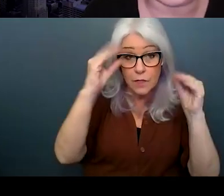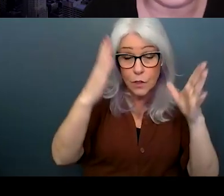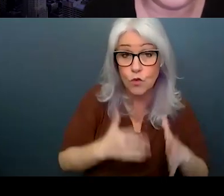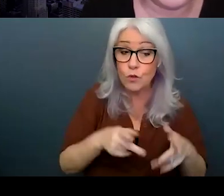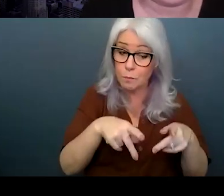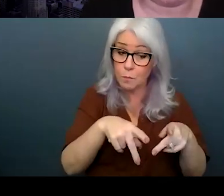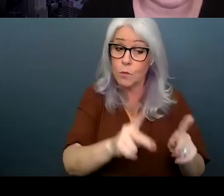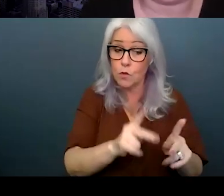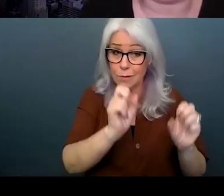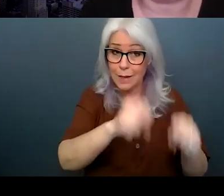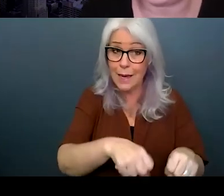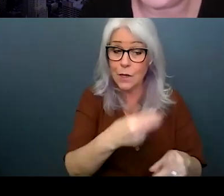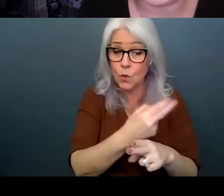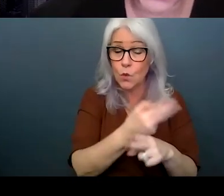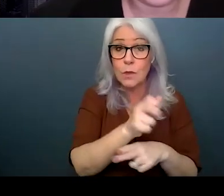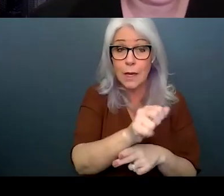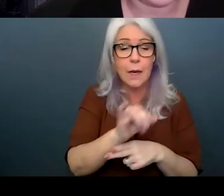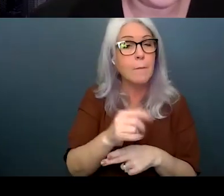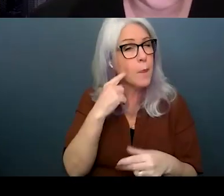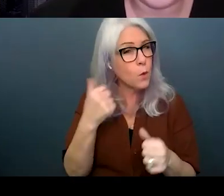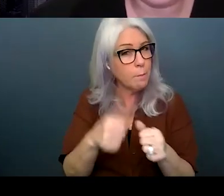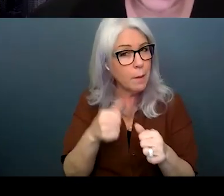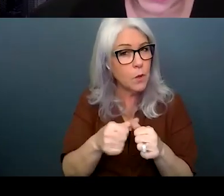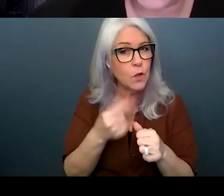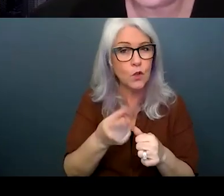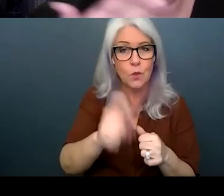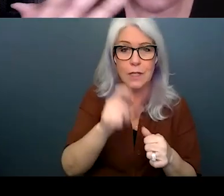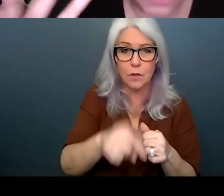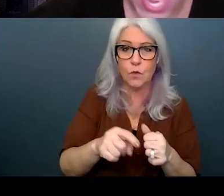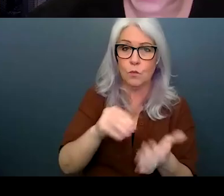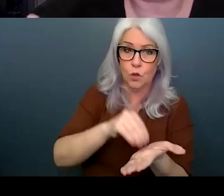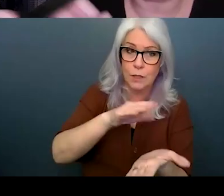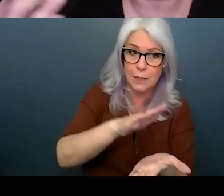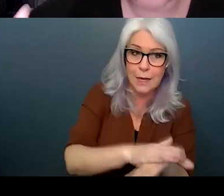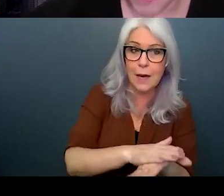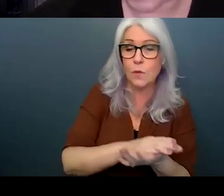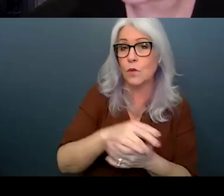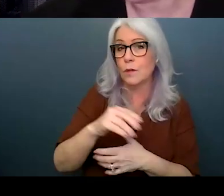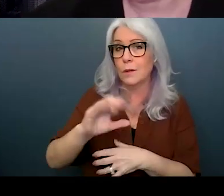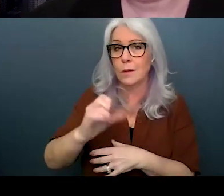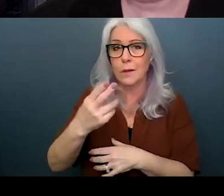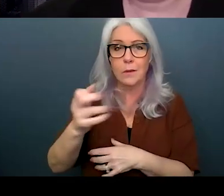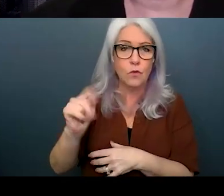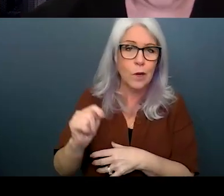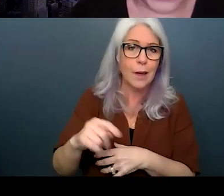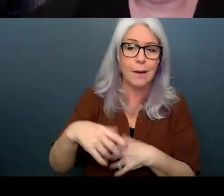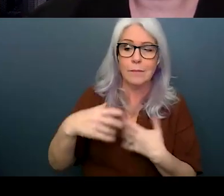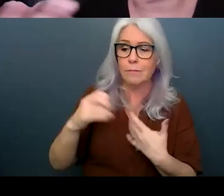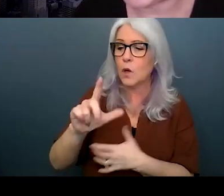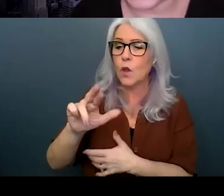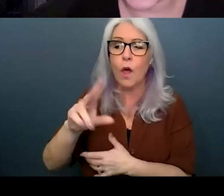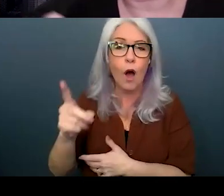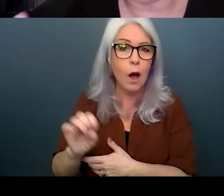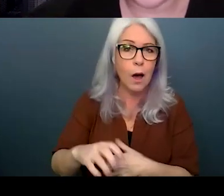you permission, remember that you need to cite the generative AI, so Chat, Claude,